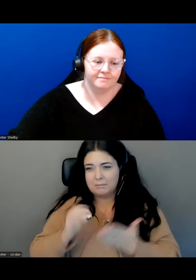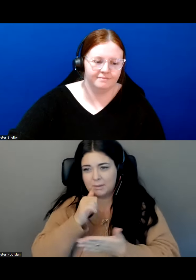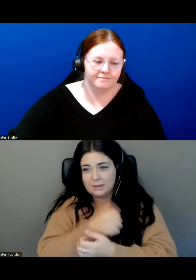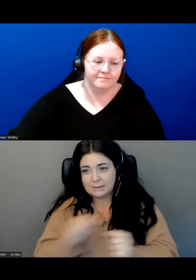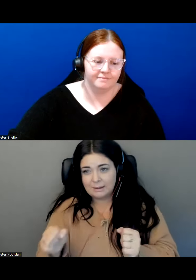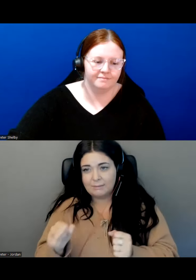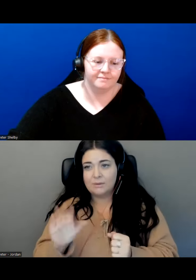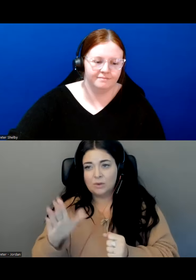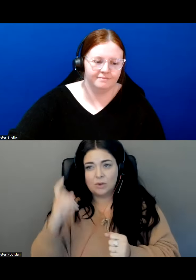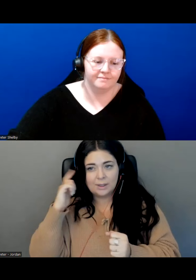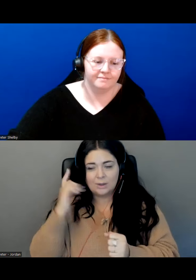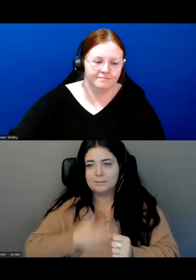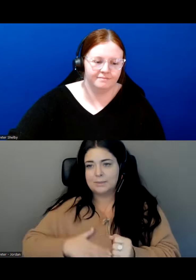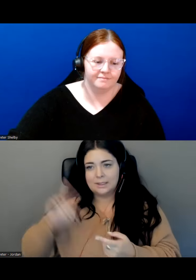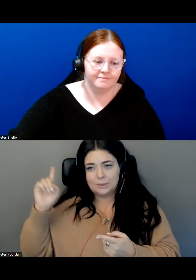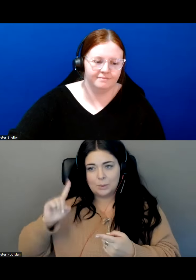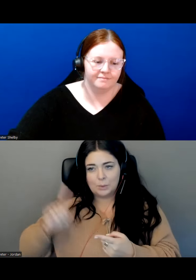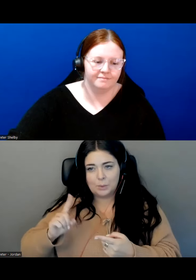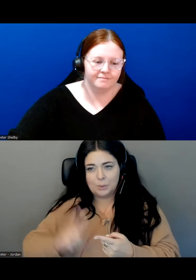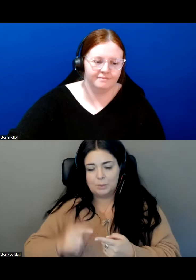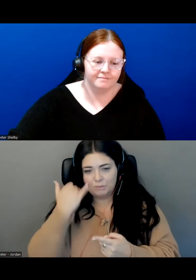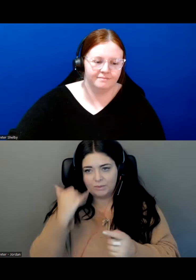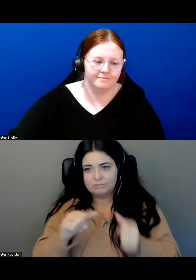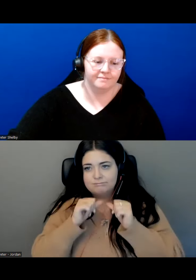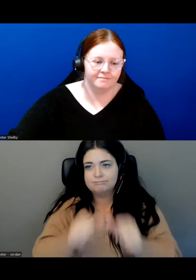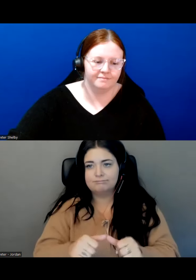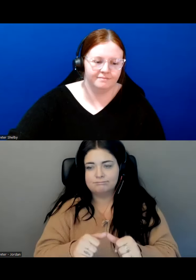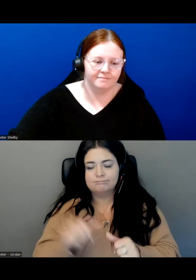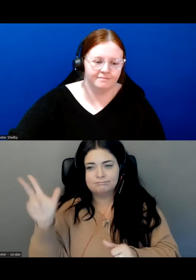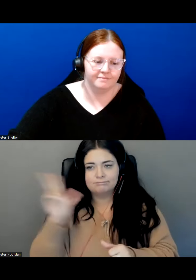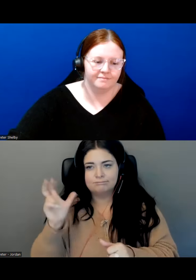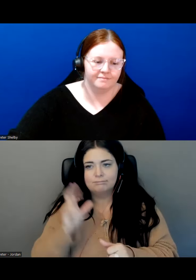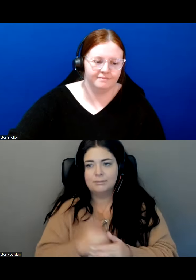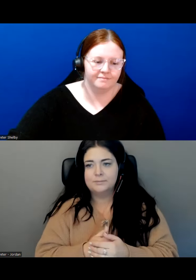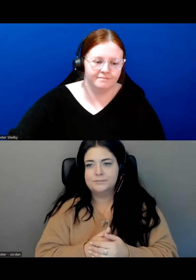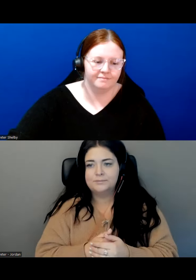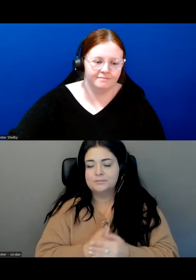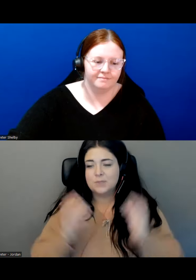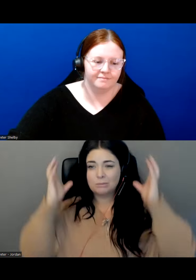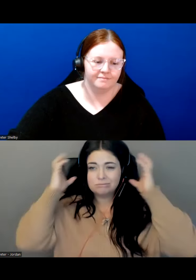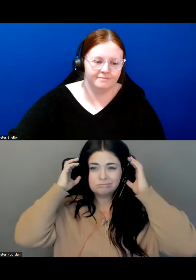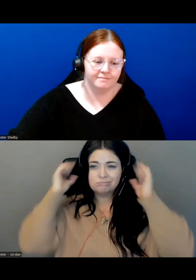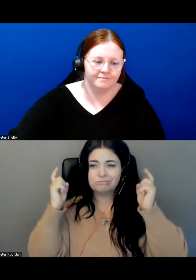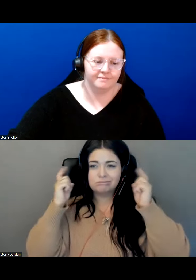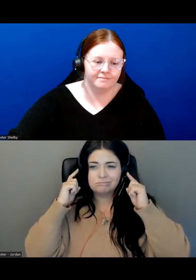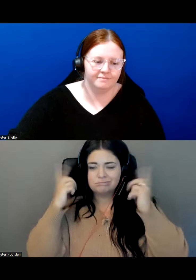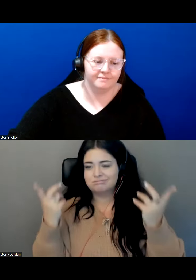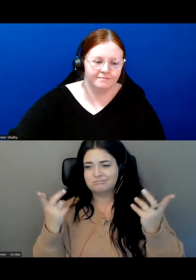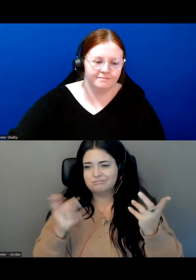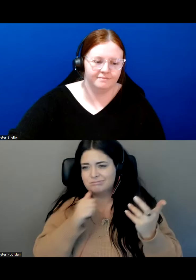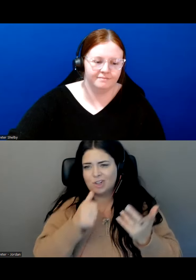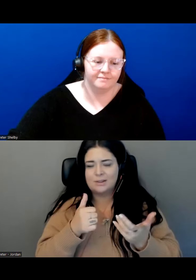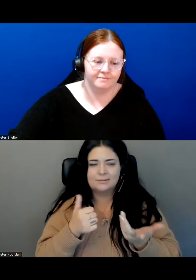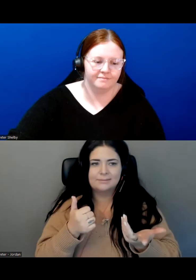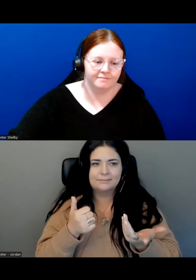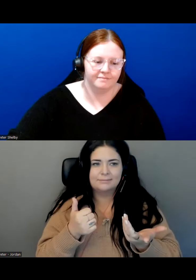hearing and you should reduce your volume if you choose to keep on listening. So earbuds and headphones themselves, I don't consider them unsafe,